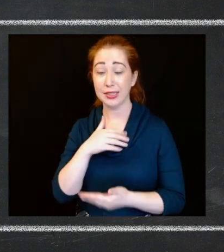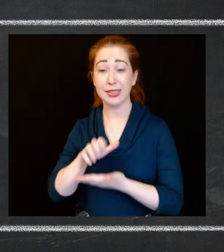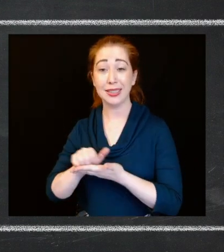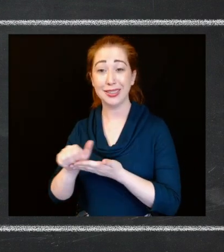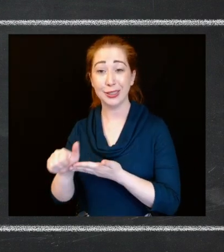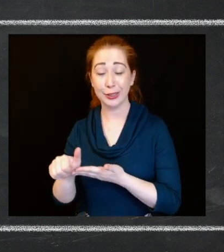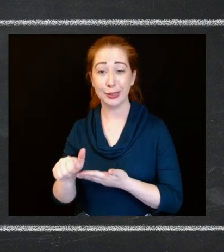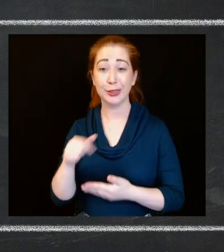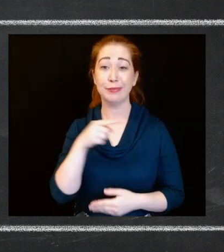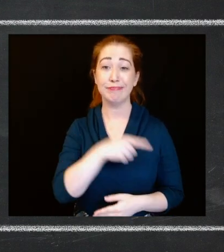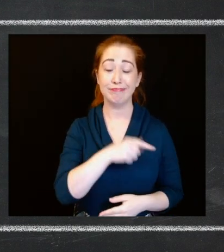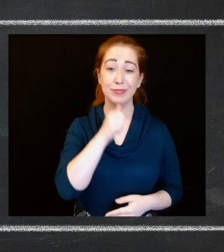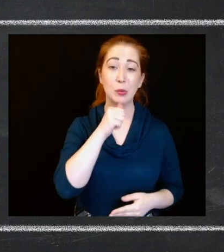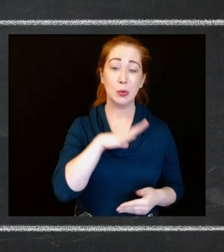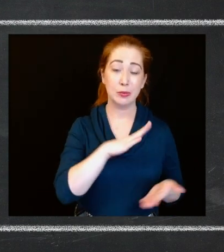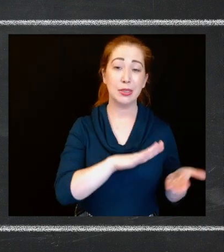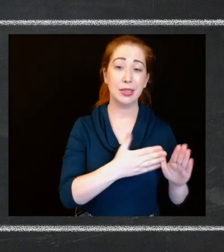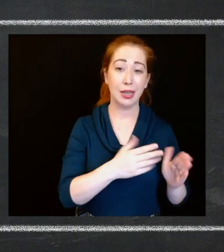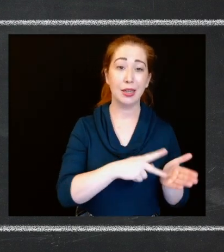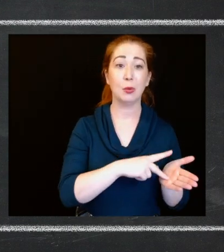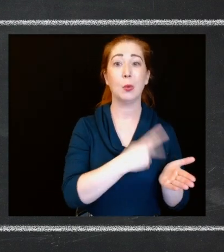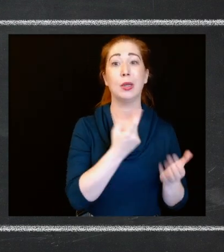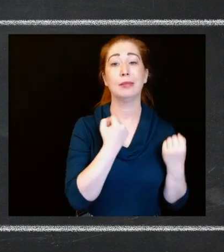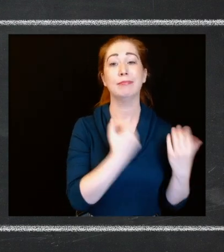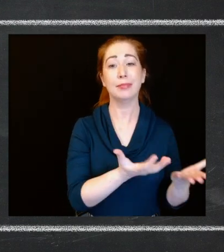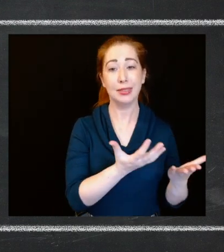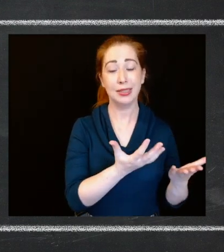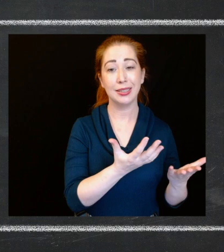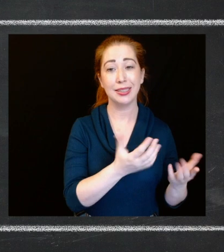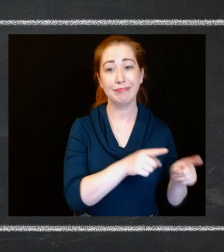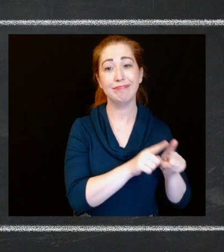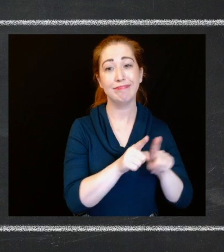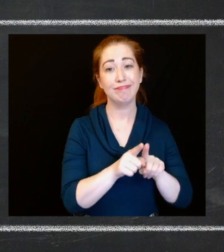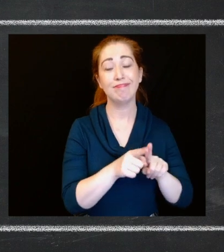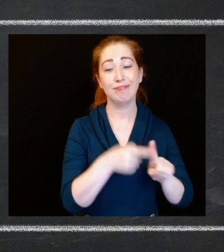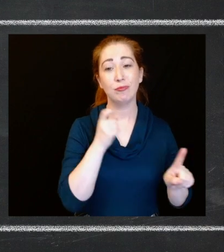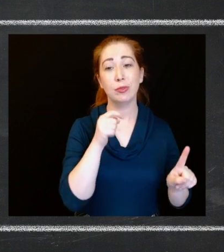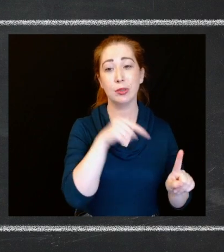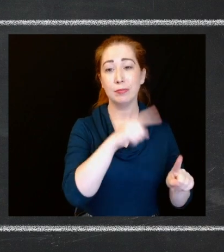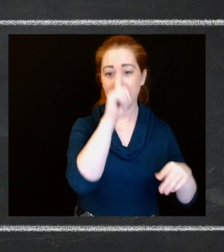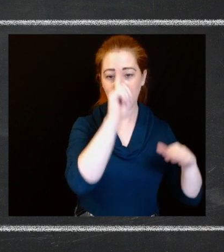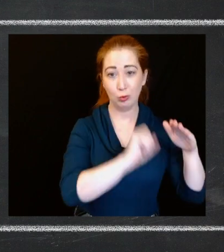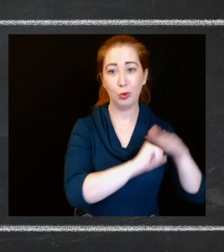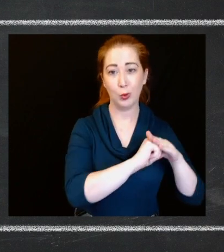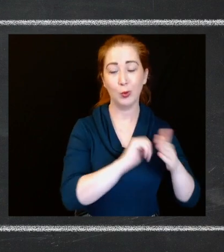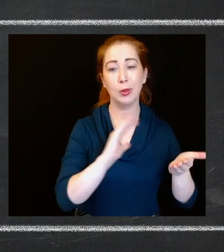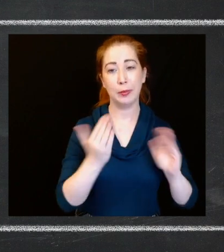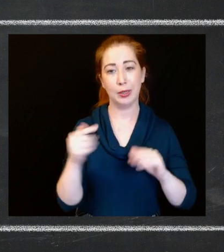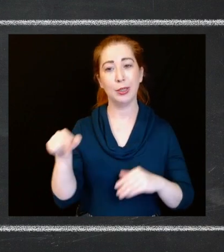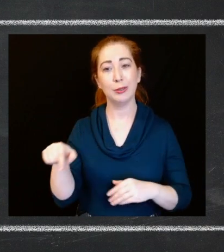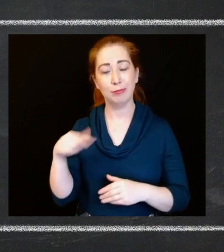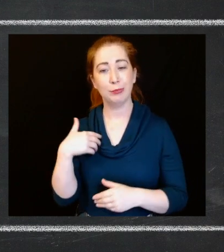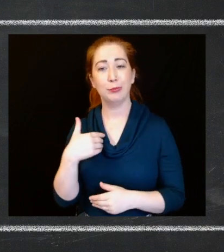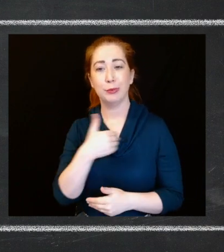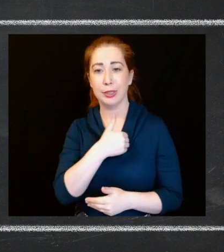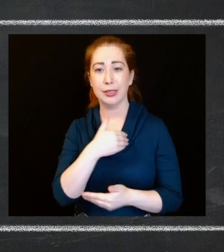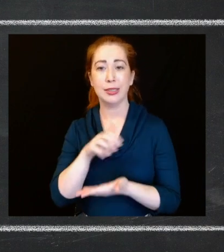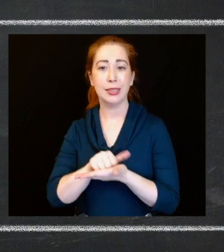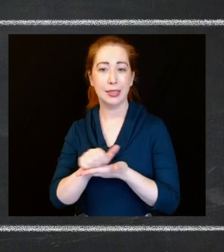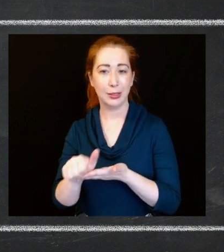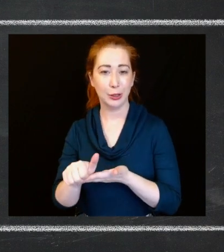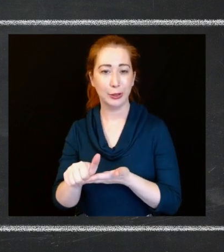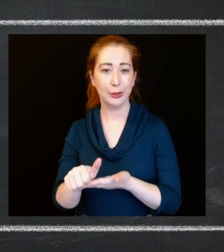have stroke, and in fact twice as many women die from stroke than die from breast cancer.